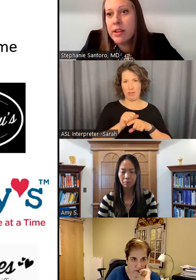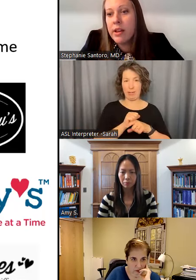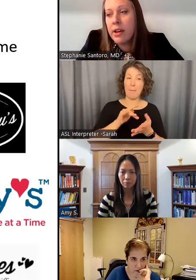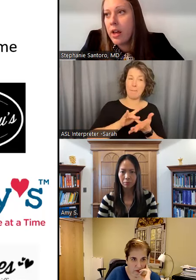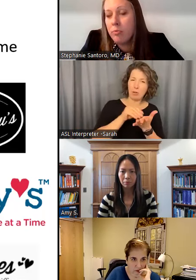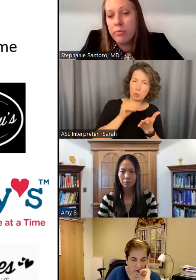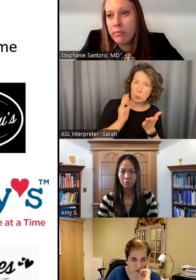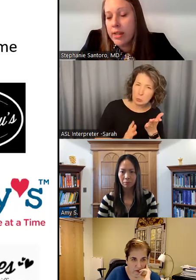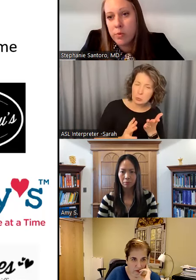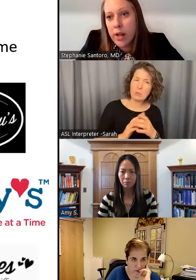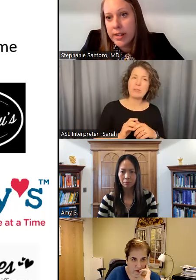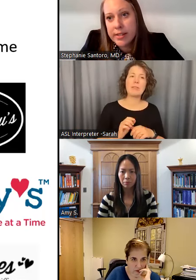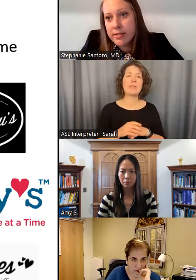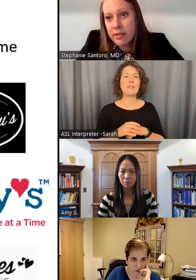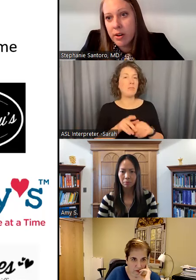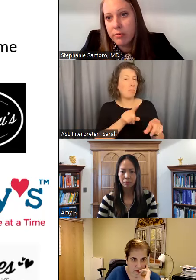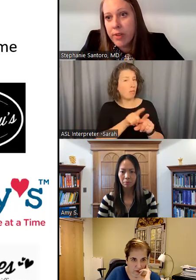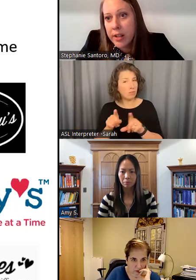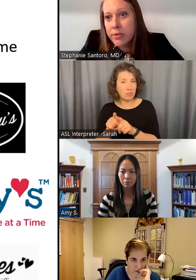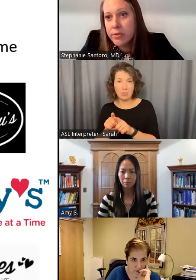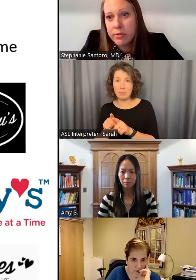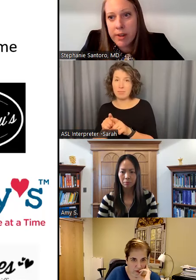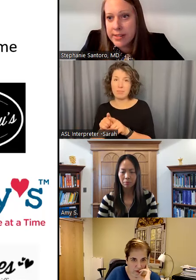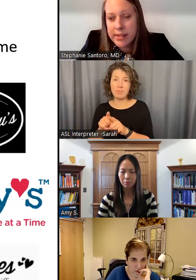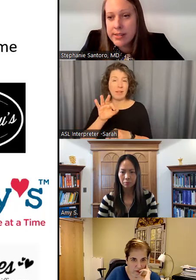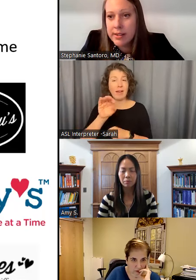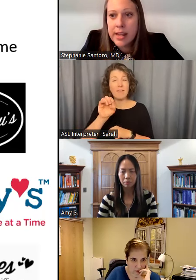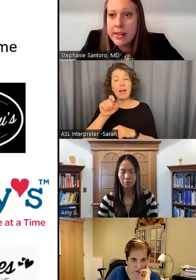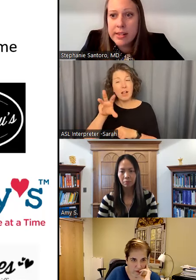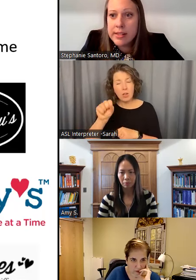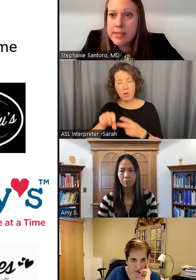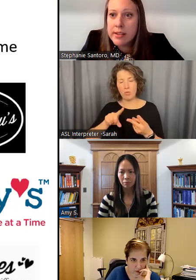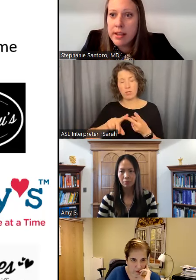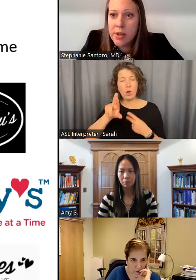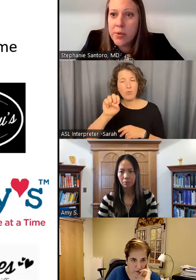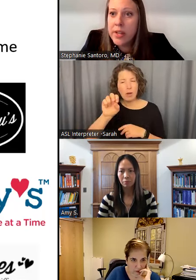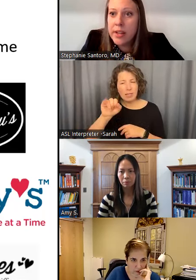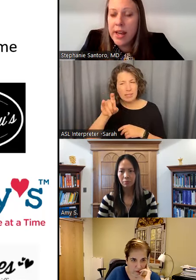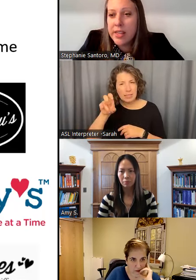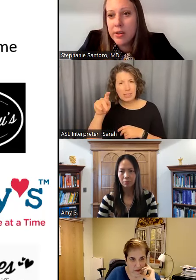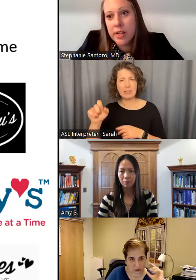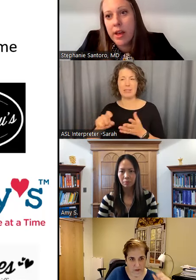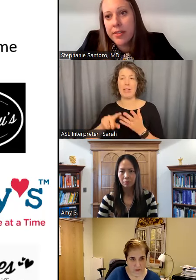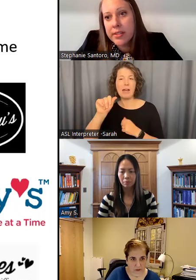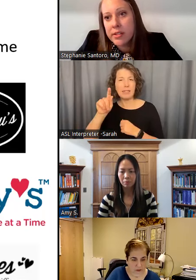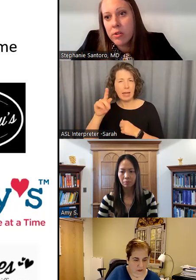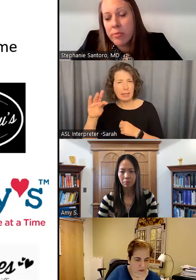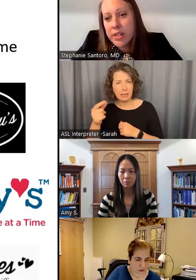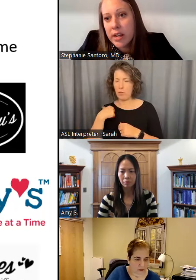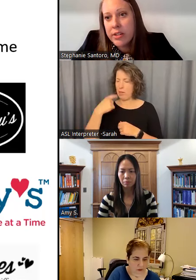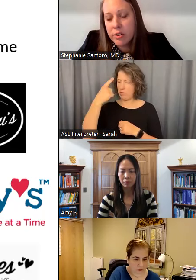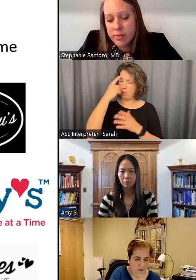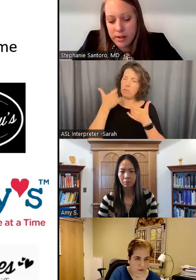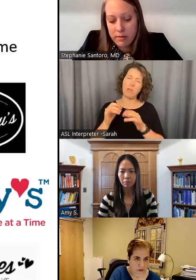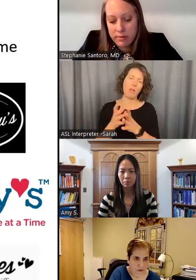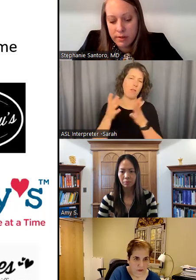students, as well as, fellows, residents, and attendings. So I think there's a lot that still could be